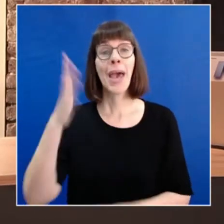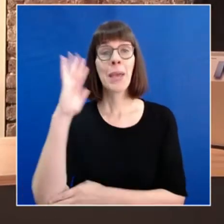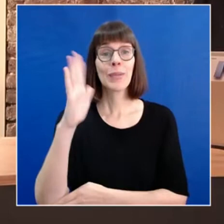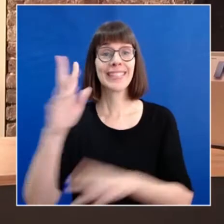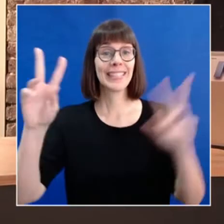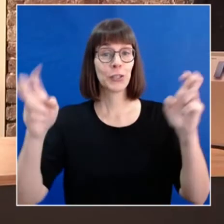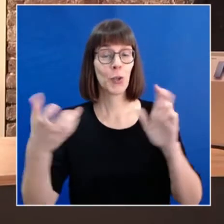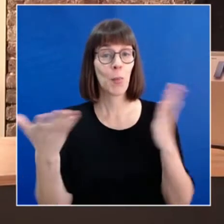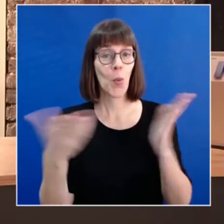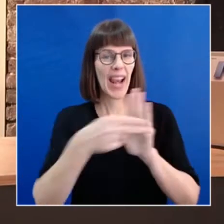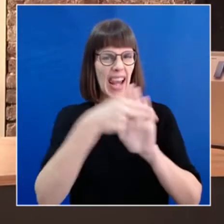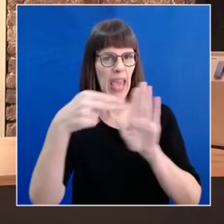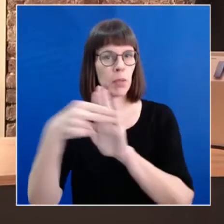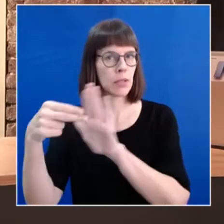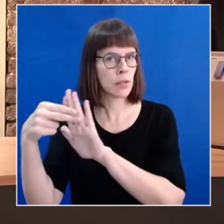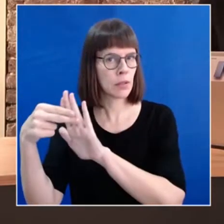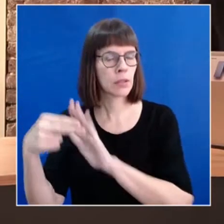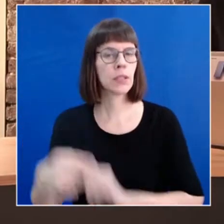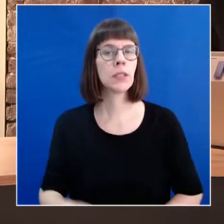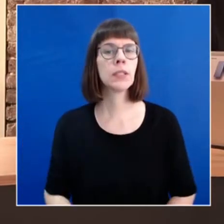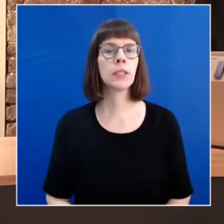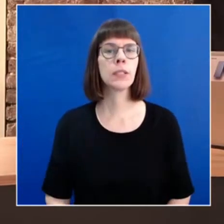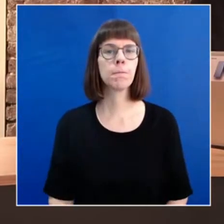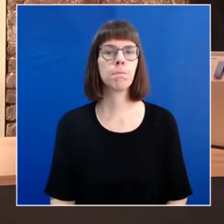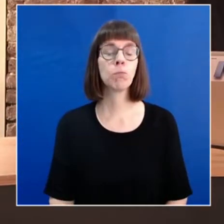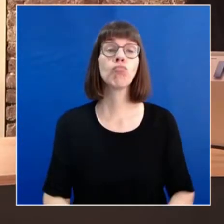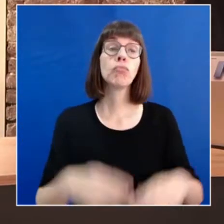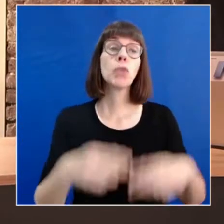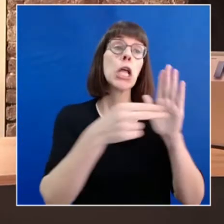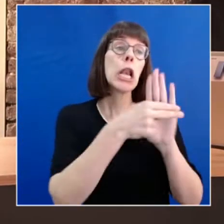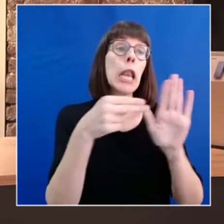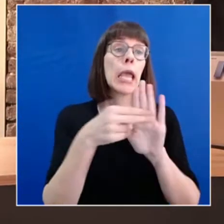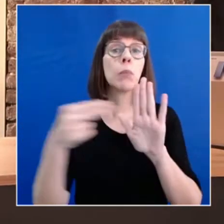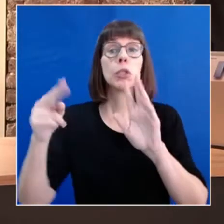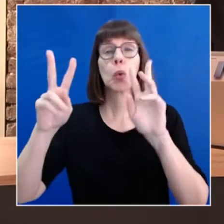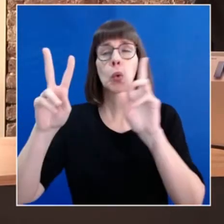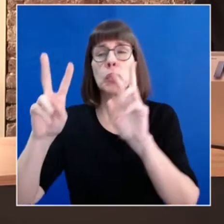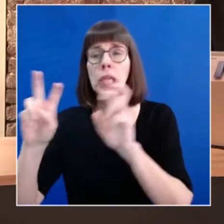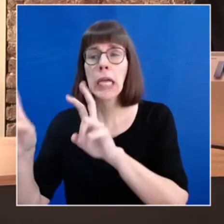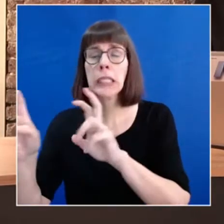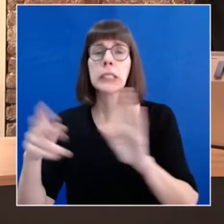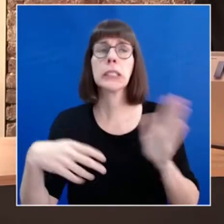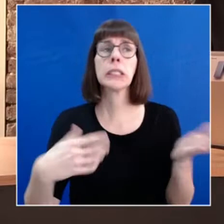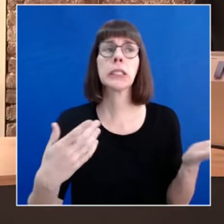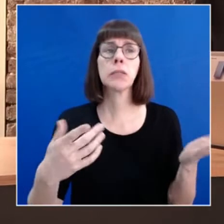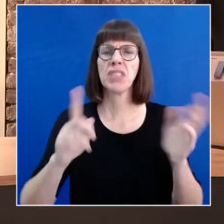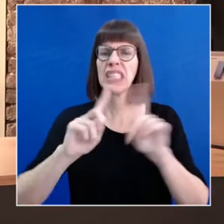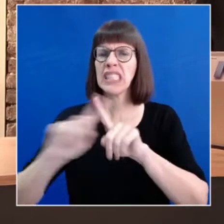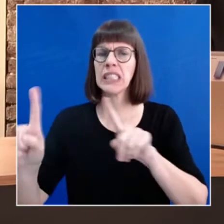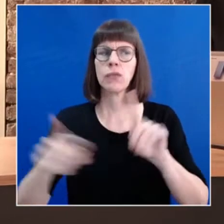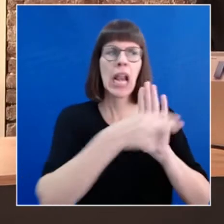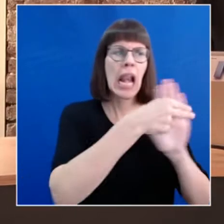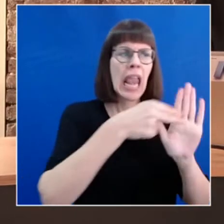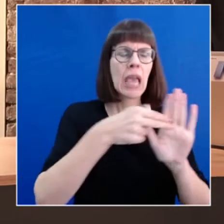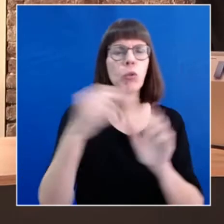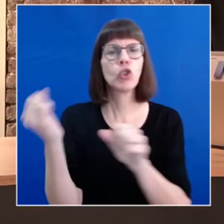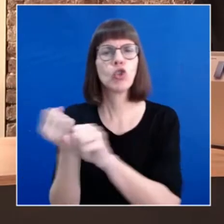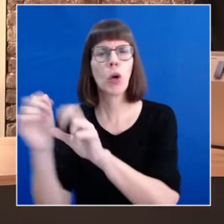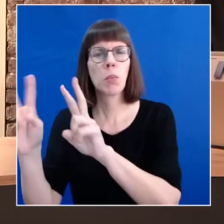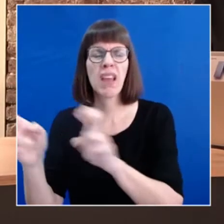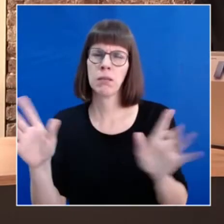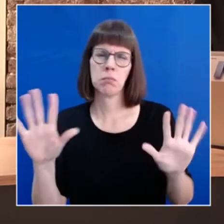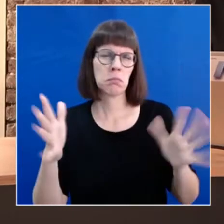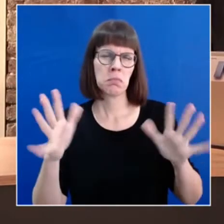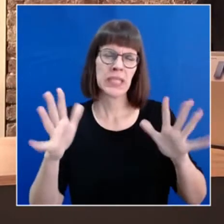can say, are they labels, are they titles? There's a difference between labels and job titles. But there's some things that we need to